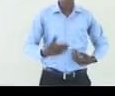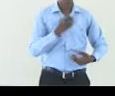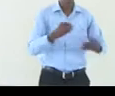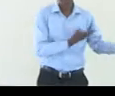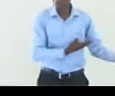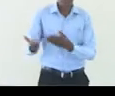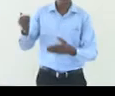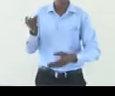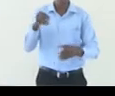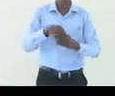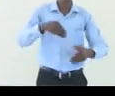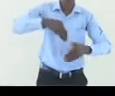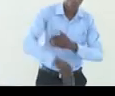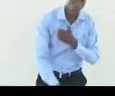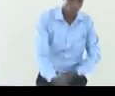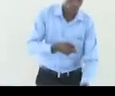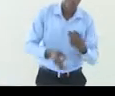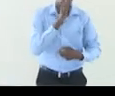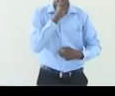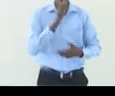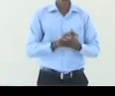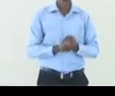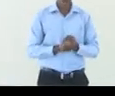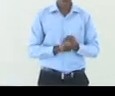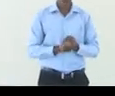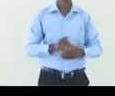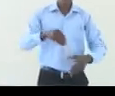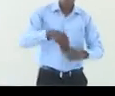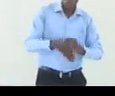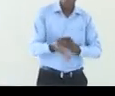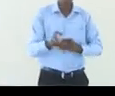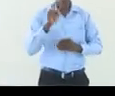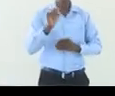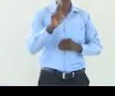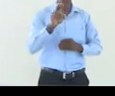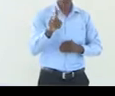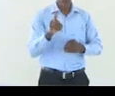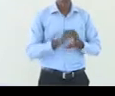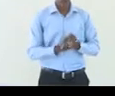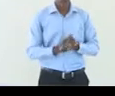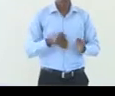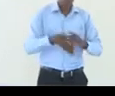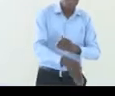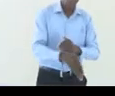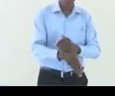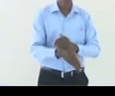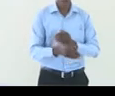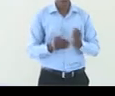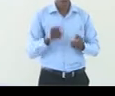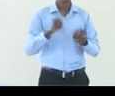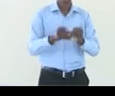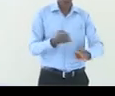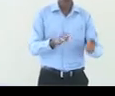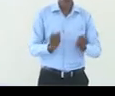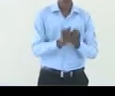took him to a well. And the well was full of mud, very muddy well. And he was there sinking into the place